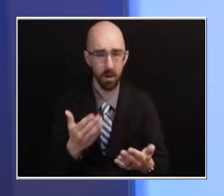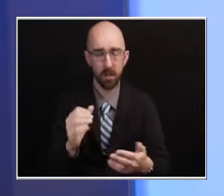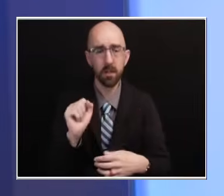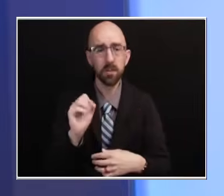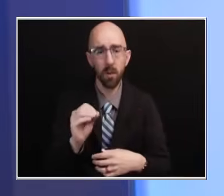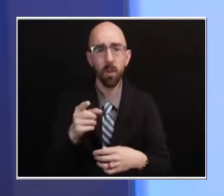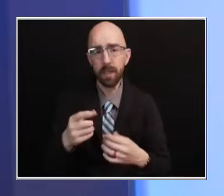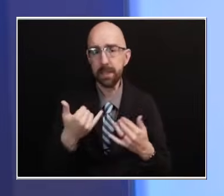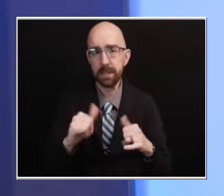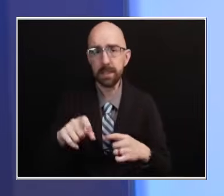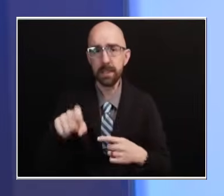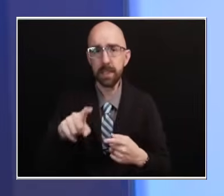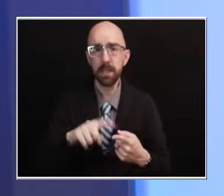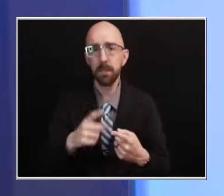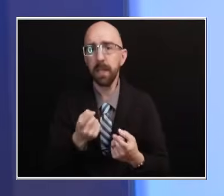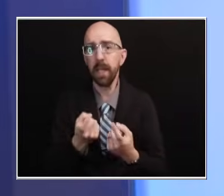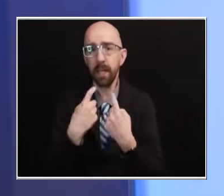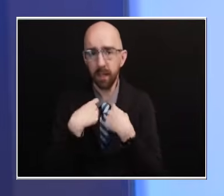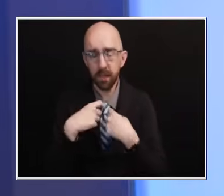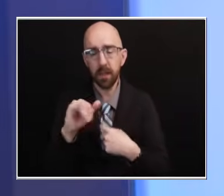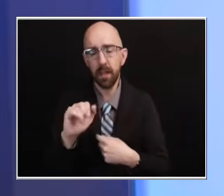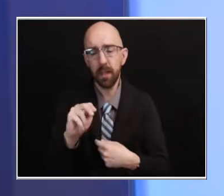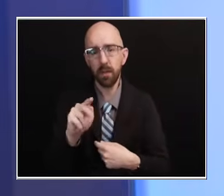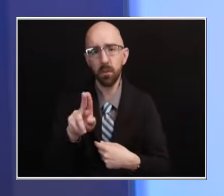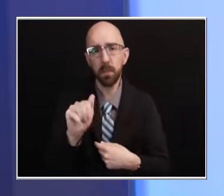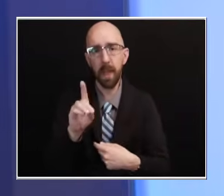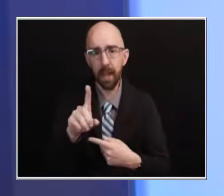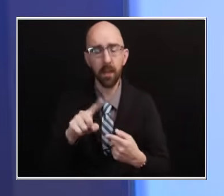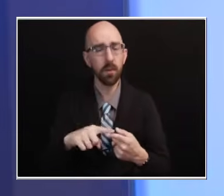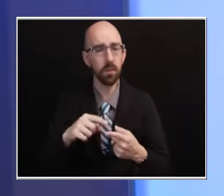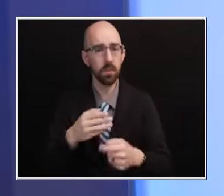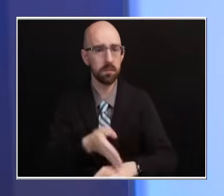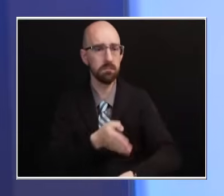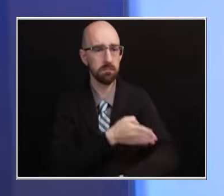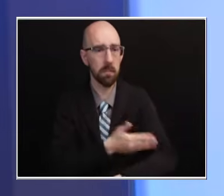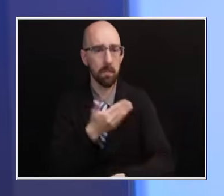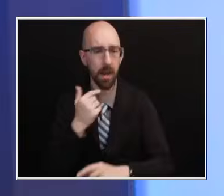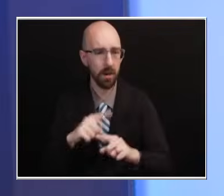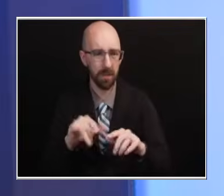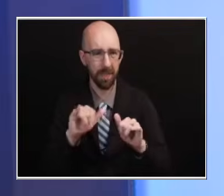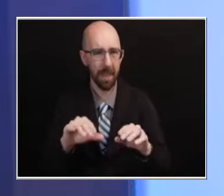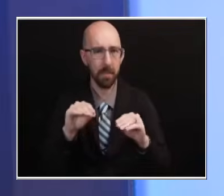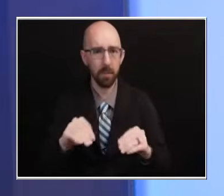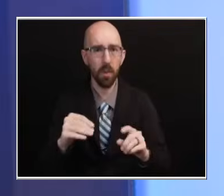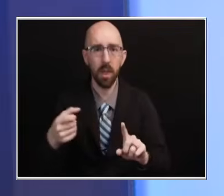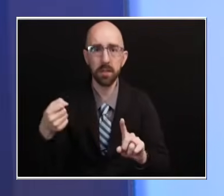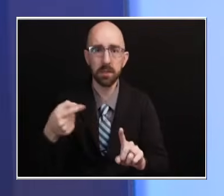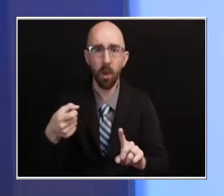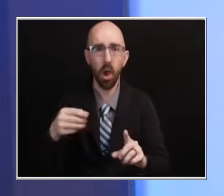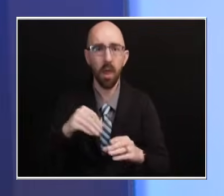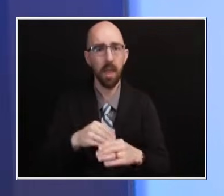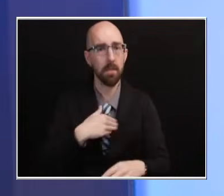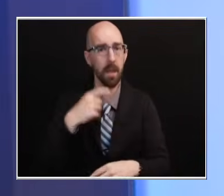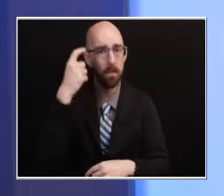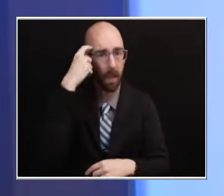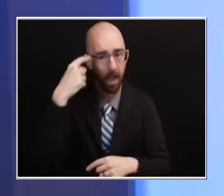needed to be intubated to help him get better, but that kind of put a spark in my mind and the team's mind